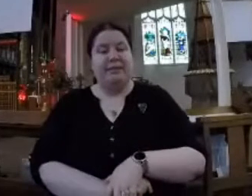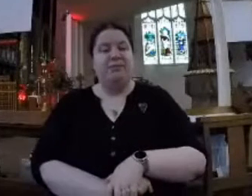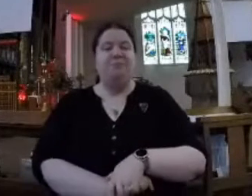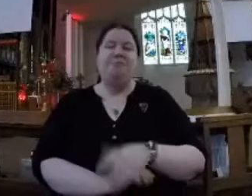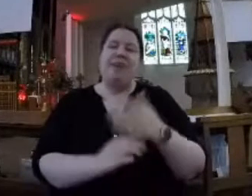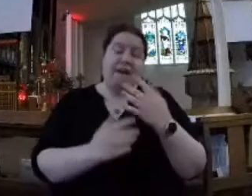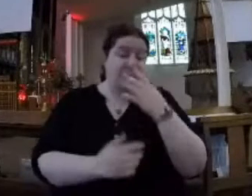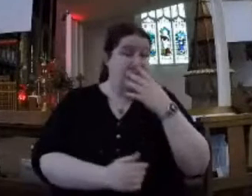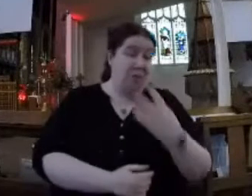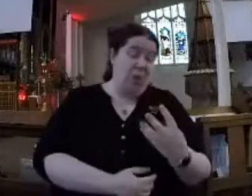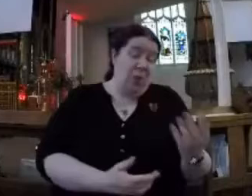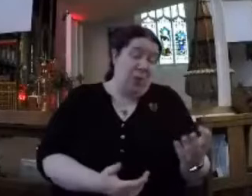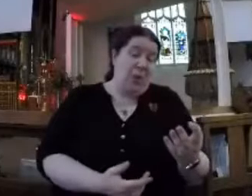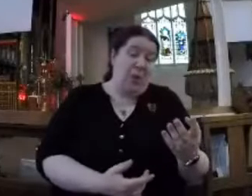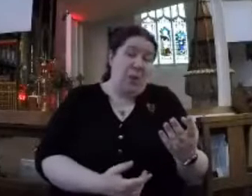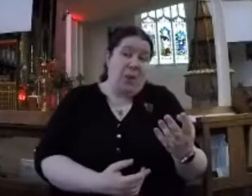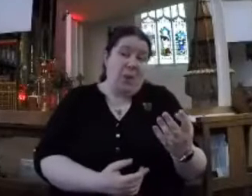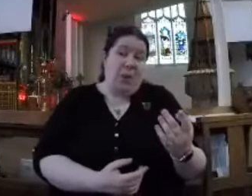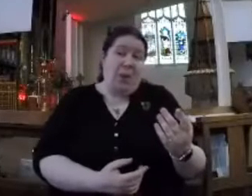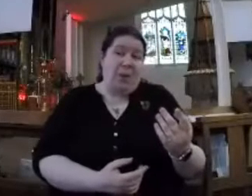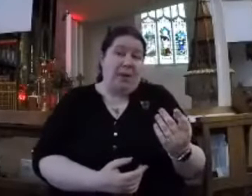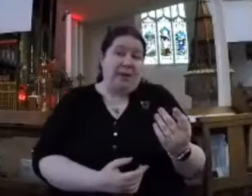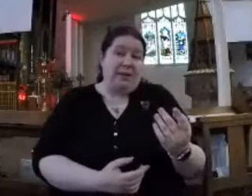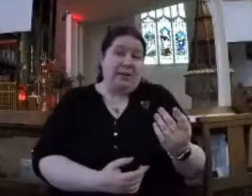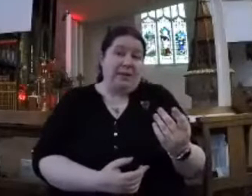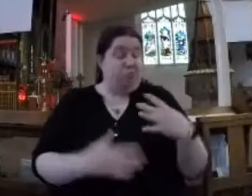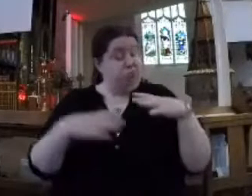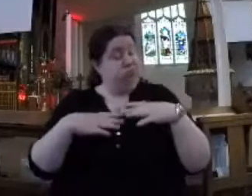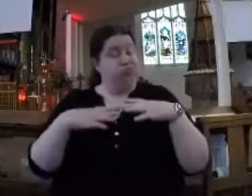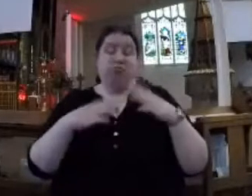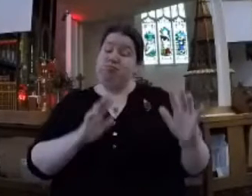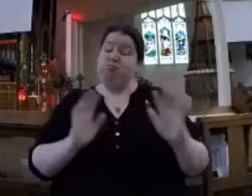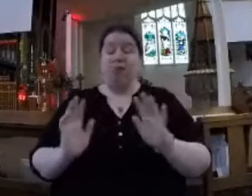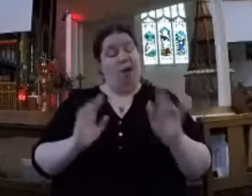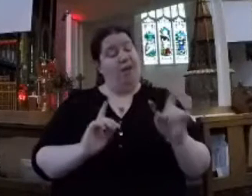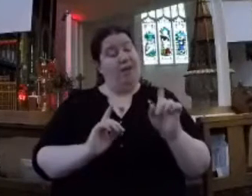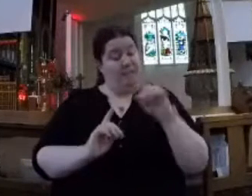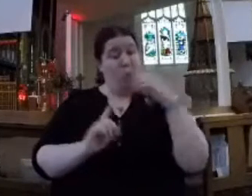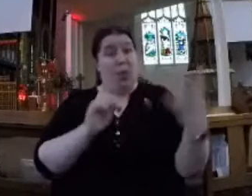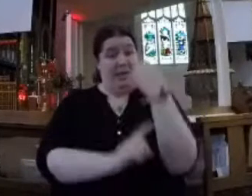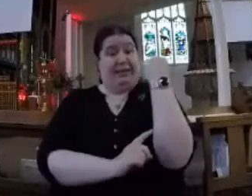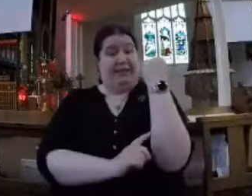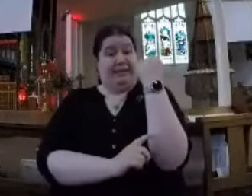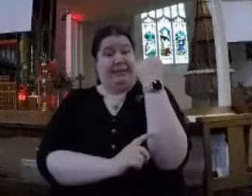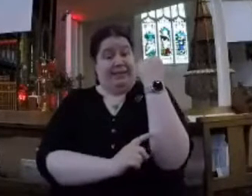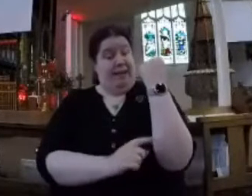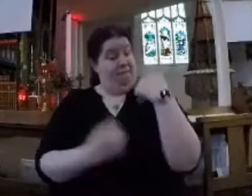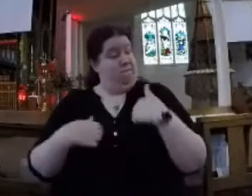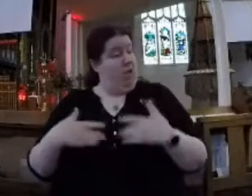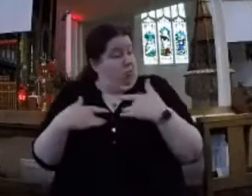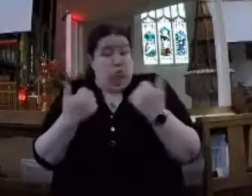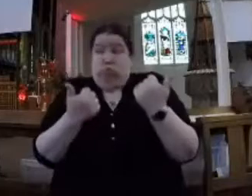Now, at 4 years old, he is completely comfortable that if he wins and feels